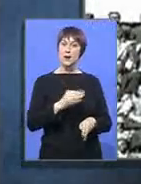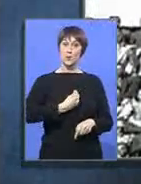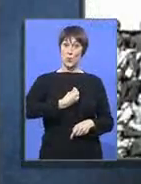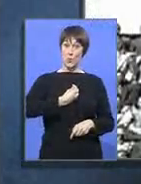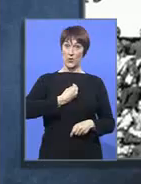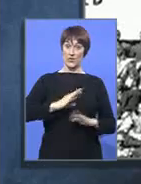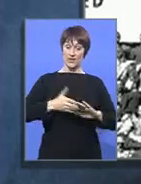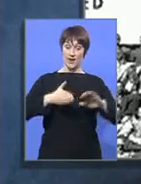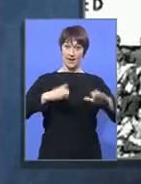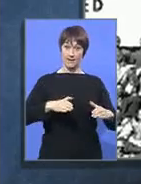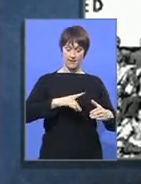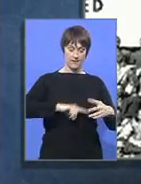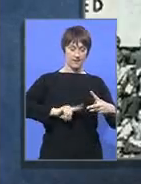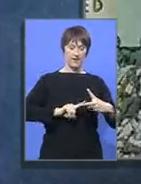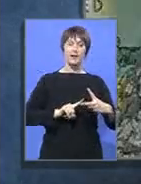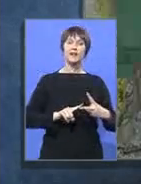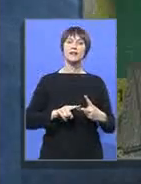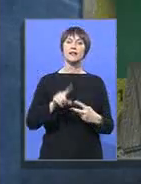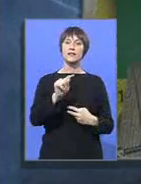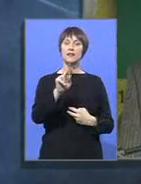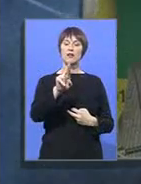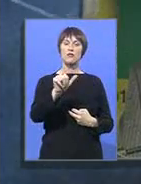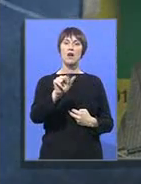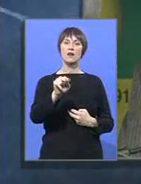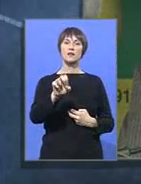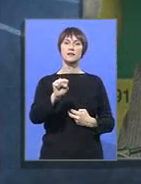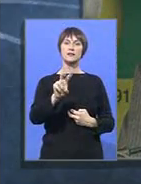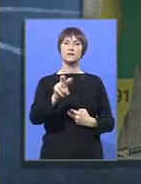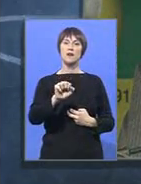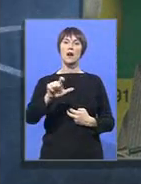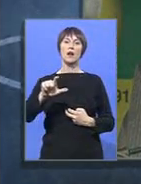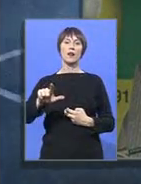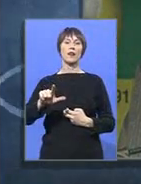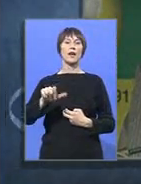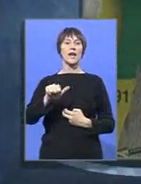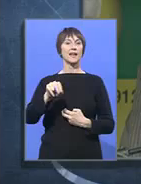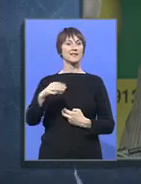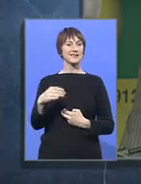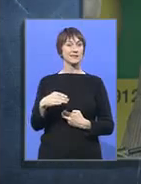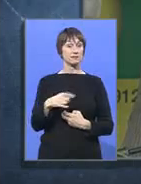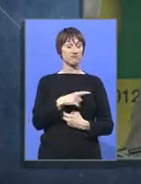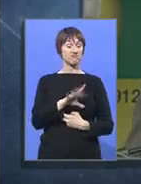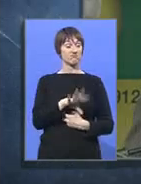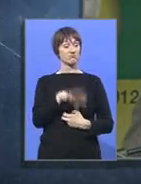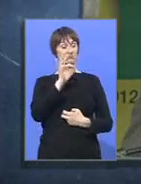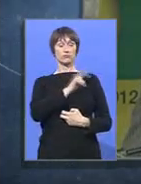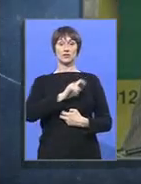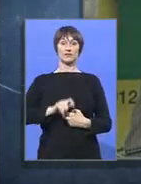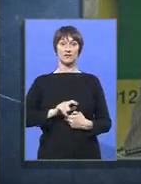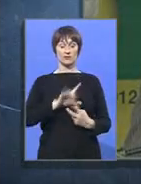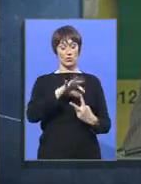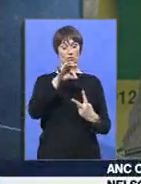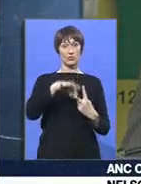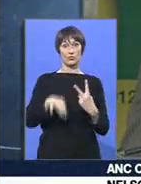League and the Transvaal region of the ANC at the end of